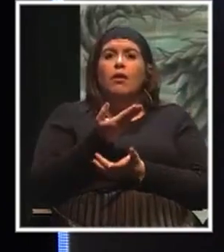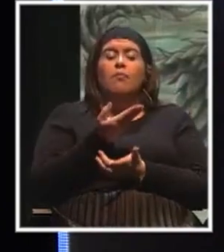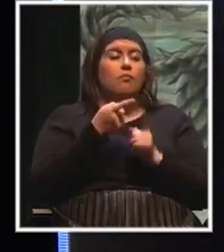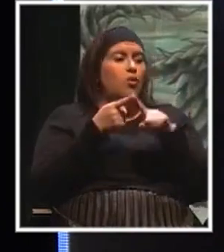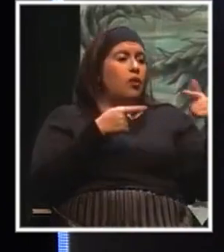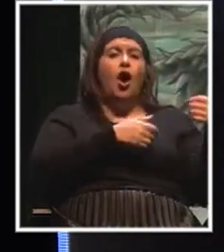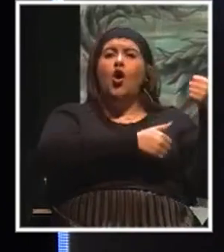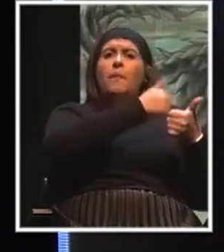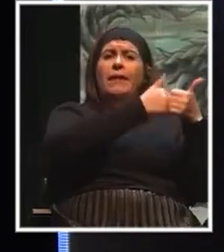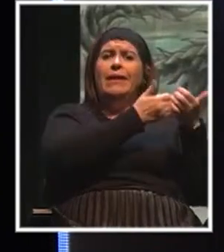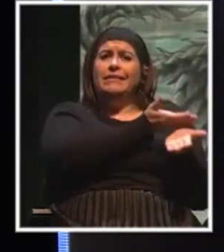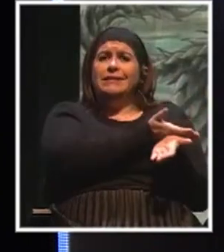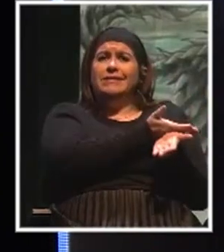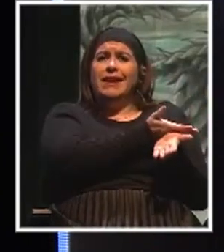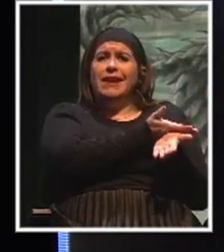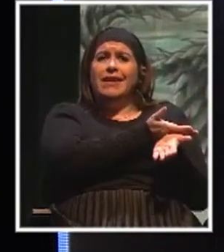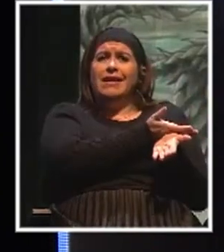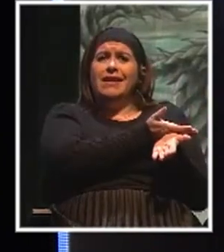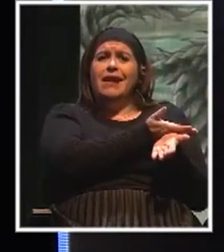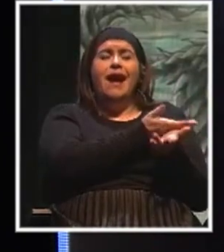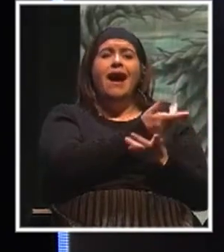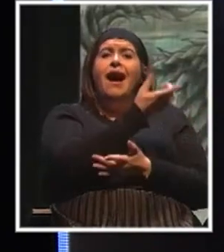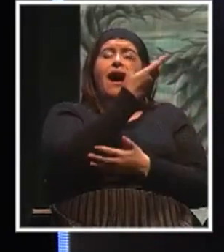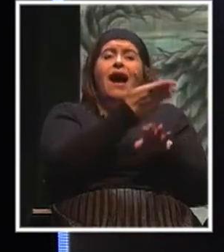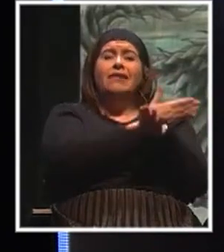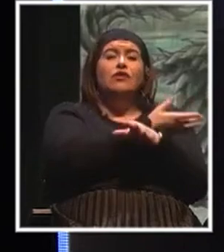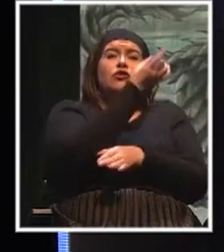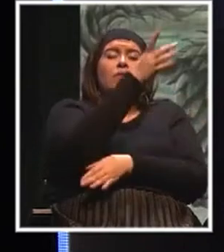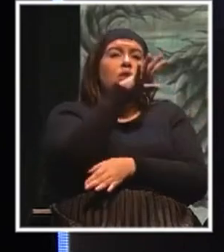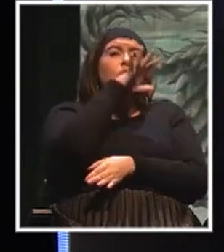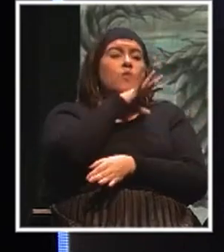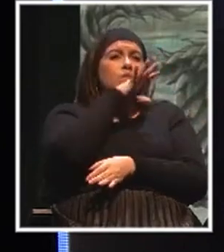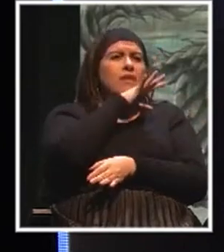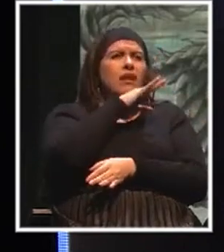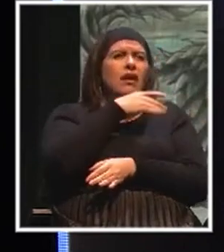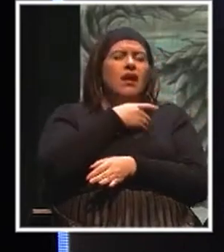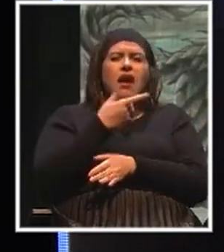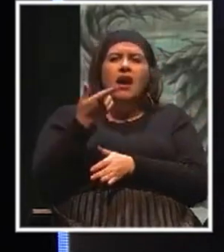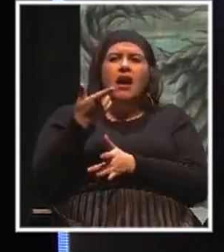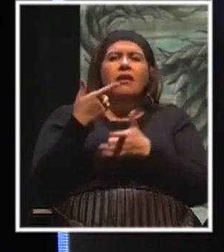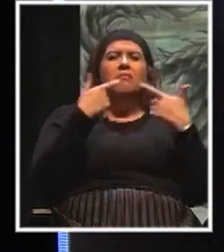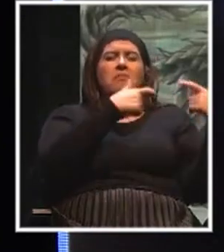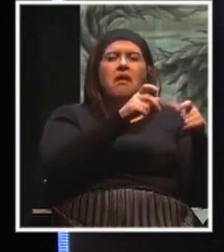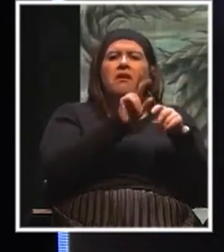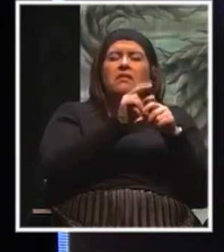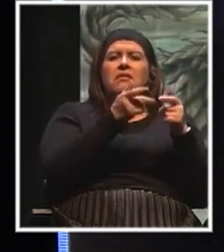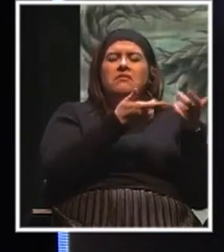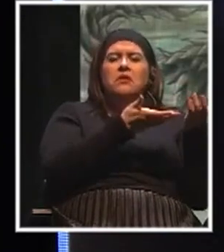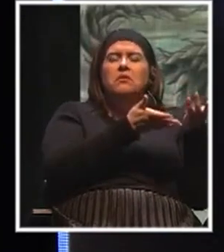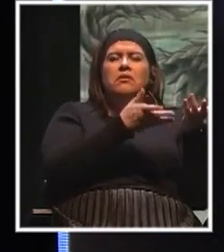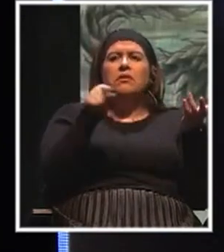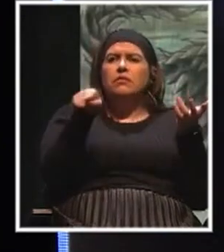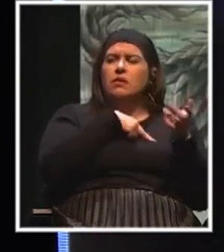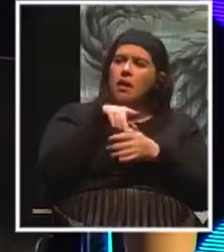distribution, streaming, and said, we're going to make the same kind of shows you do. And they did. Started with House of